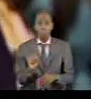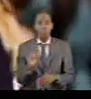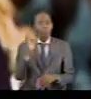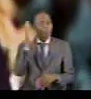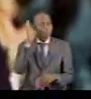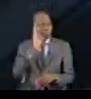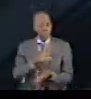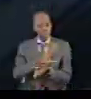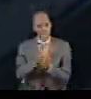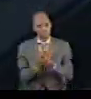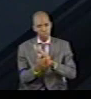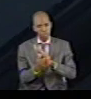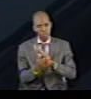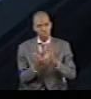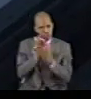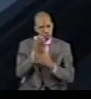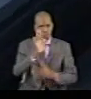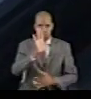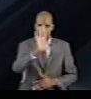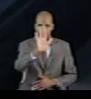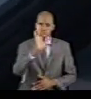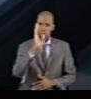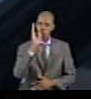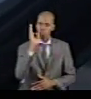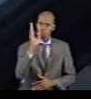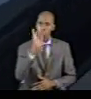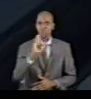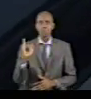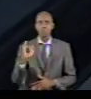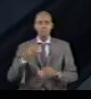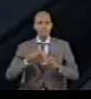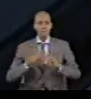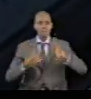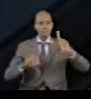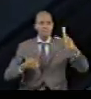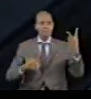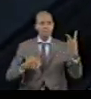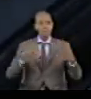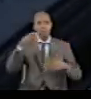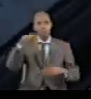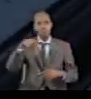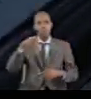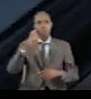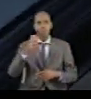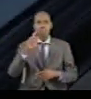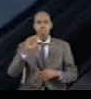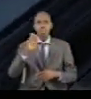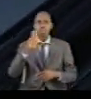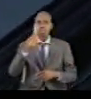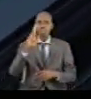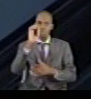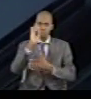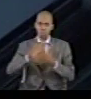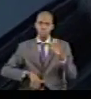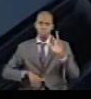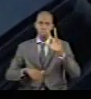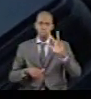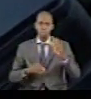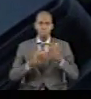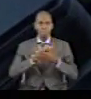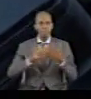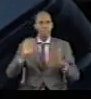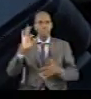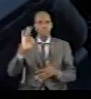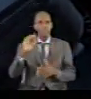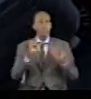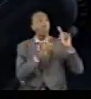your preaching. 2 Peter chapter 3, verse 9. The Lord